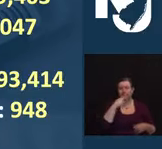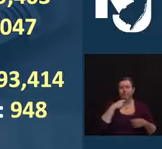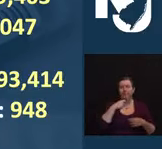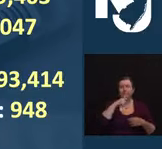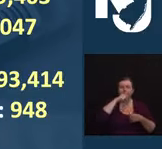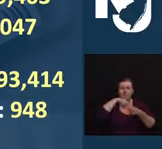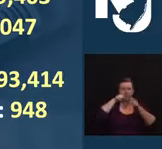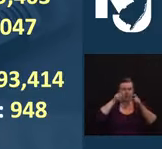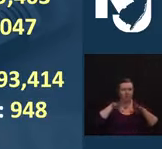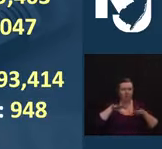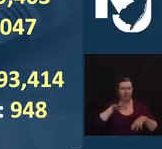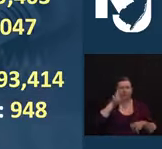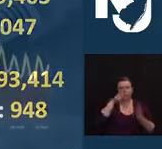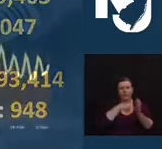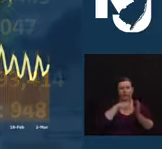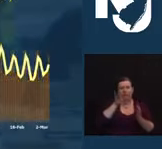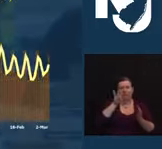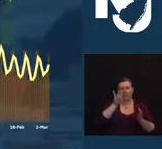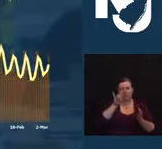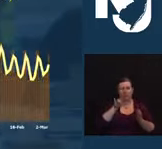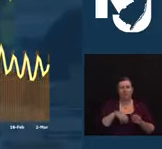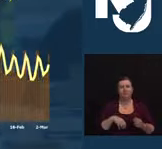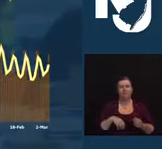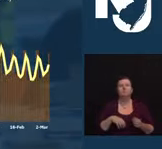today. The positivity for the